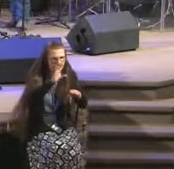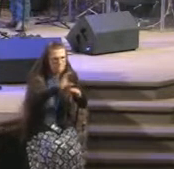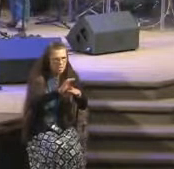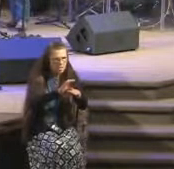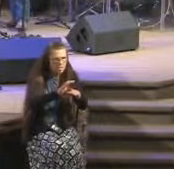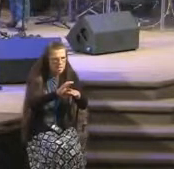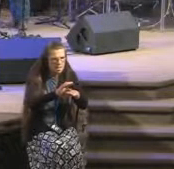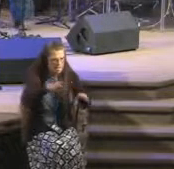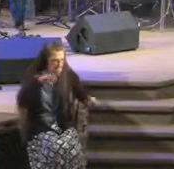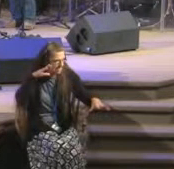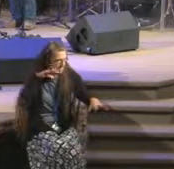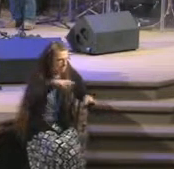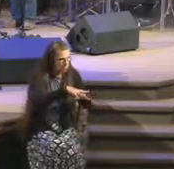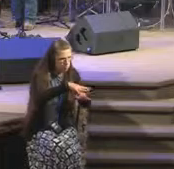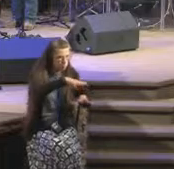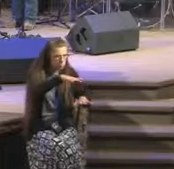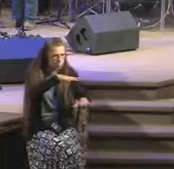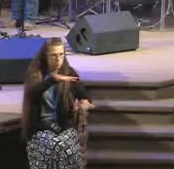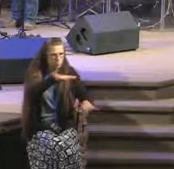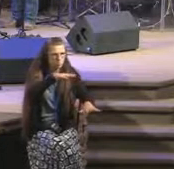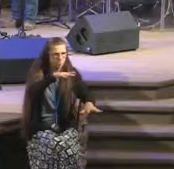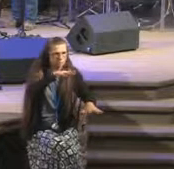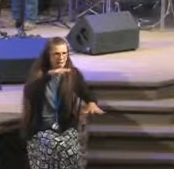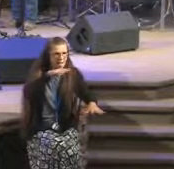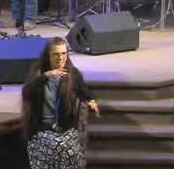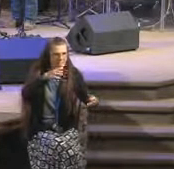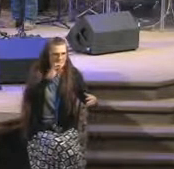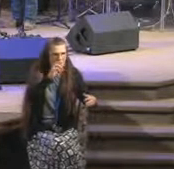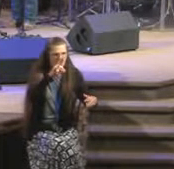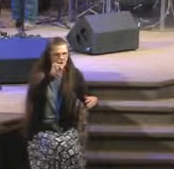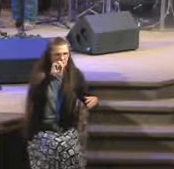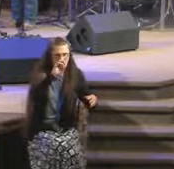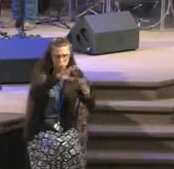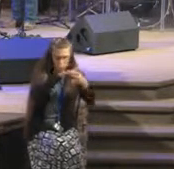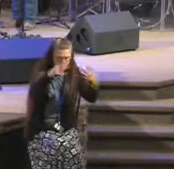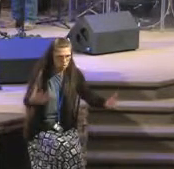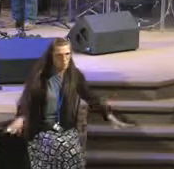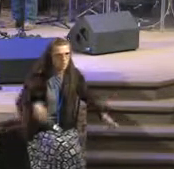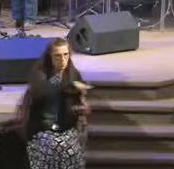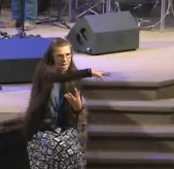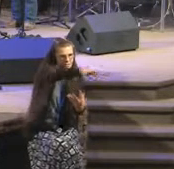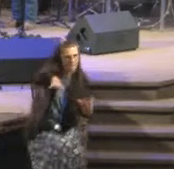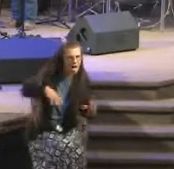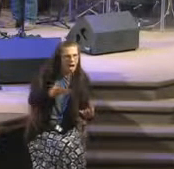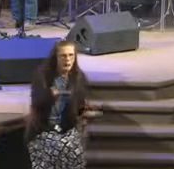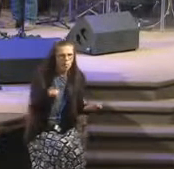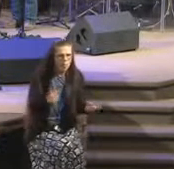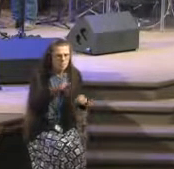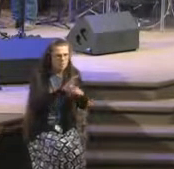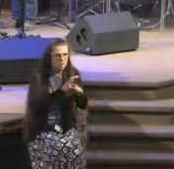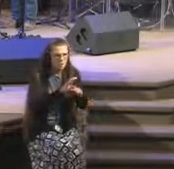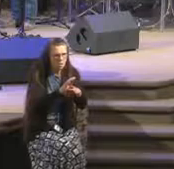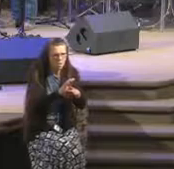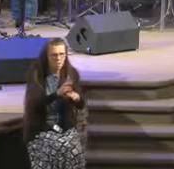so effective, violence begins to drop all around us. I want to be a church where